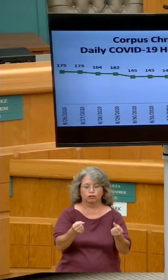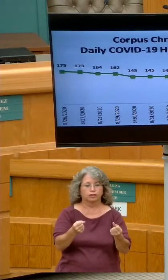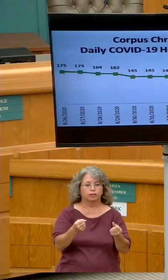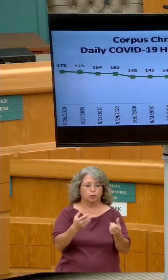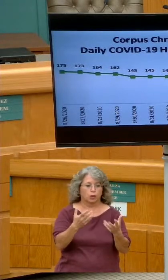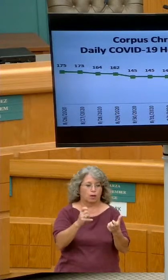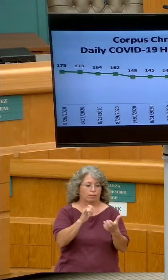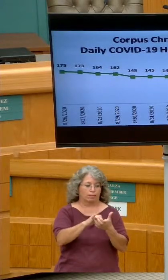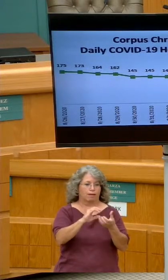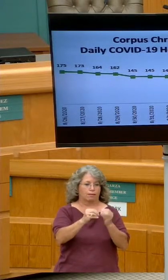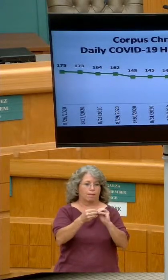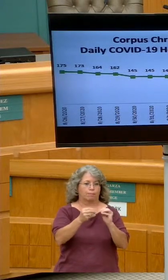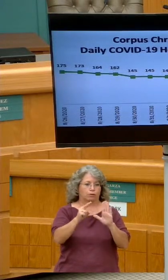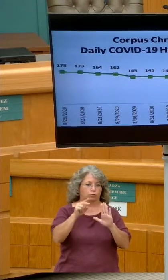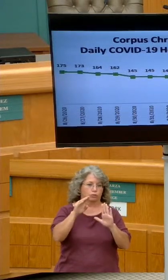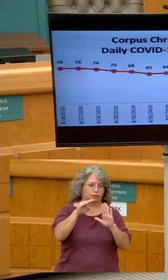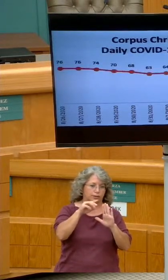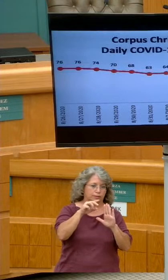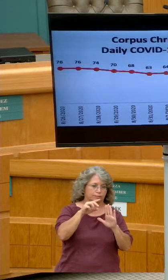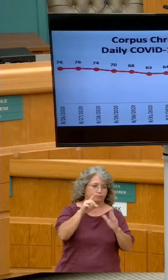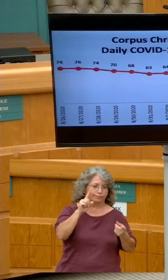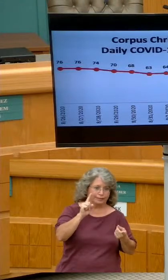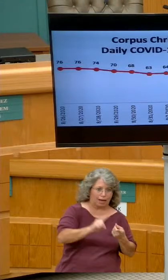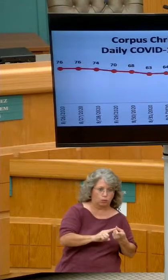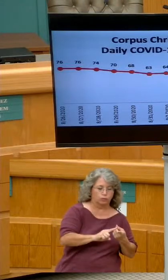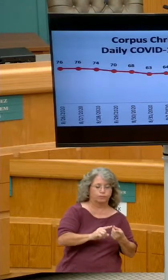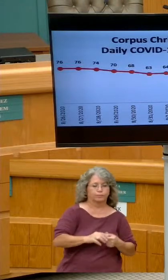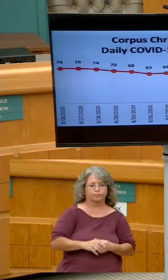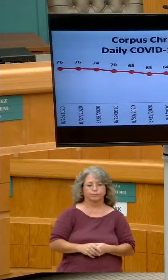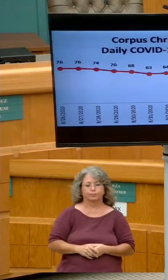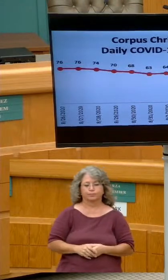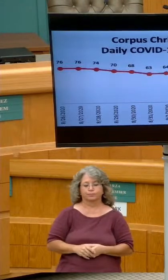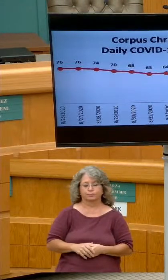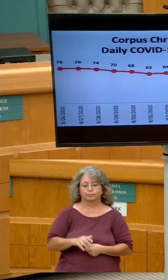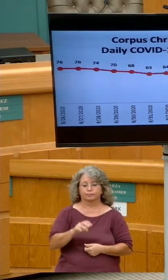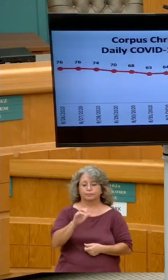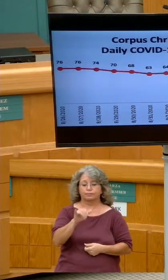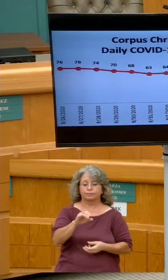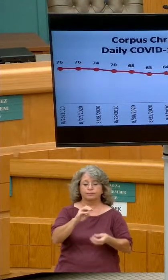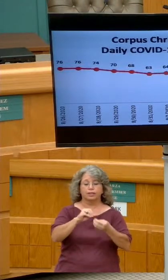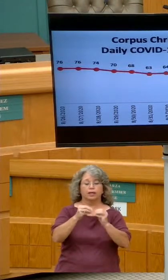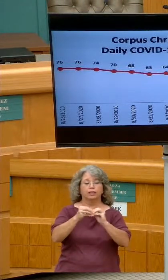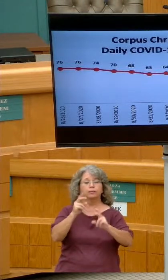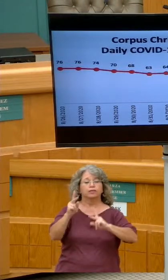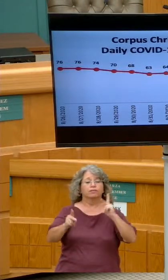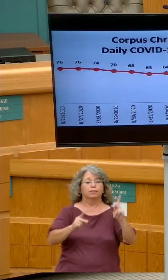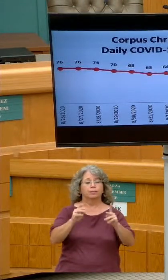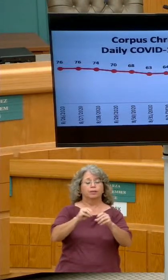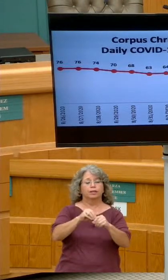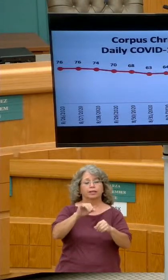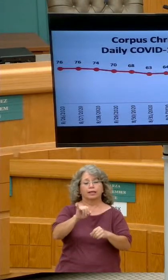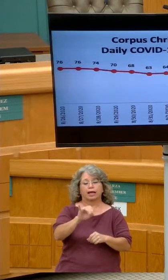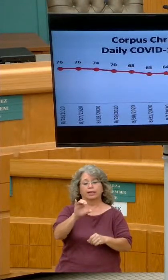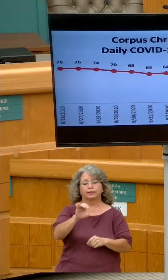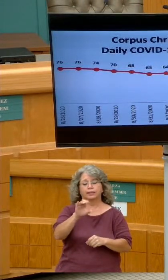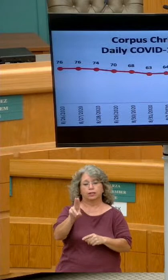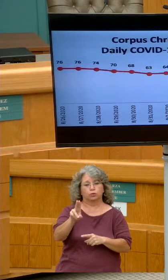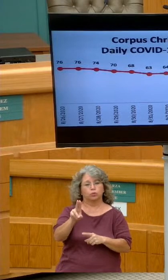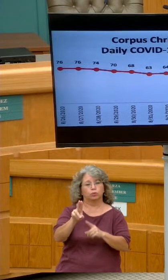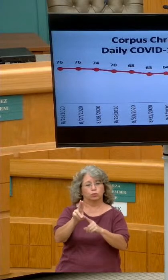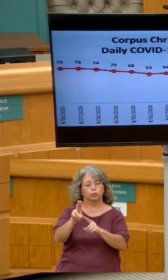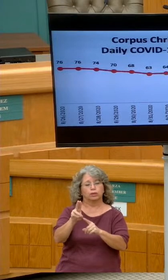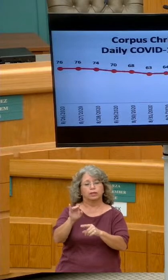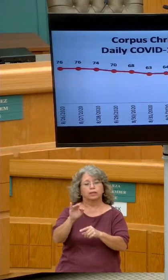down as well. Next slide. These are the individuals that are in the ICU. Some of these